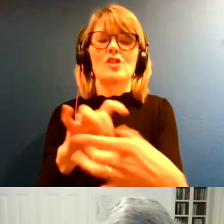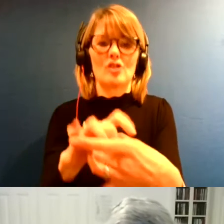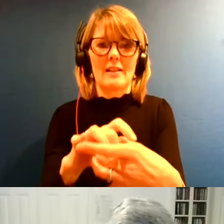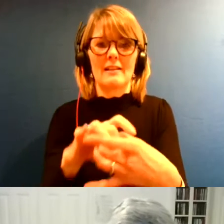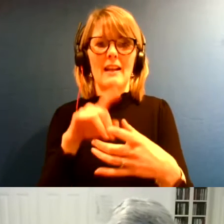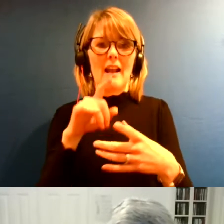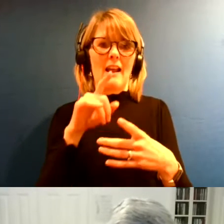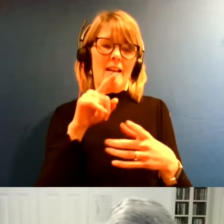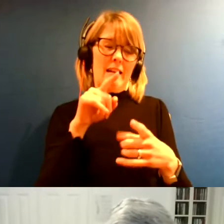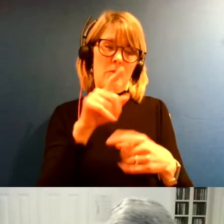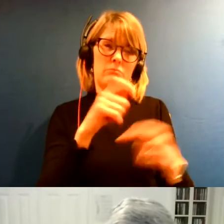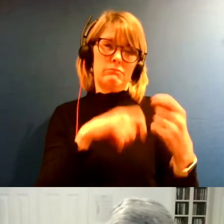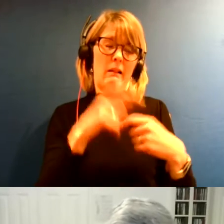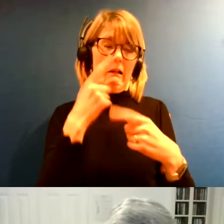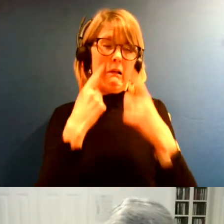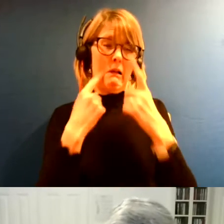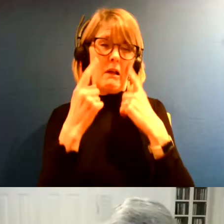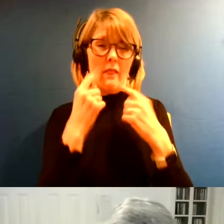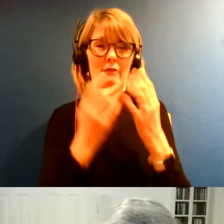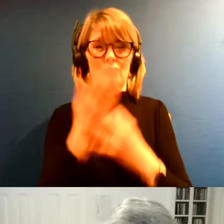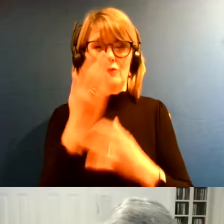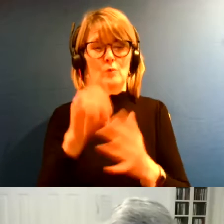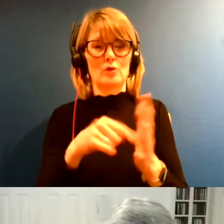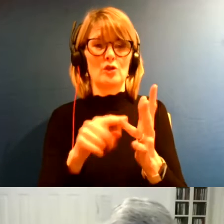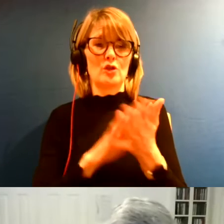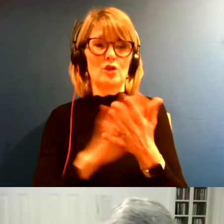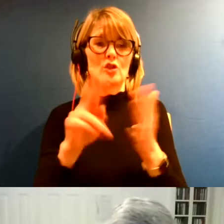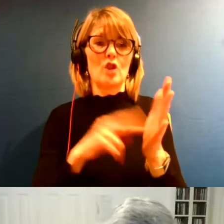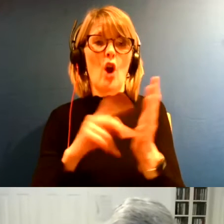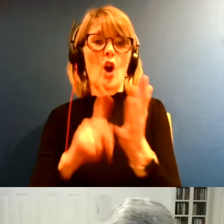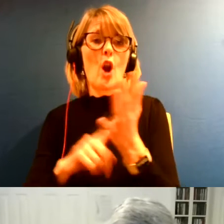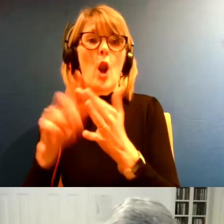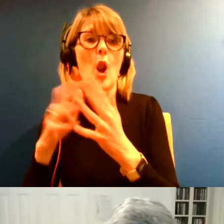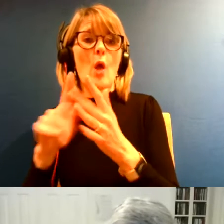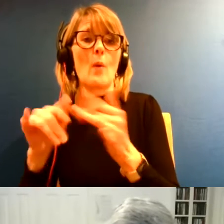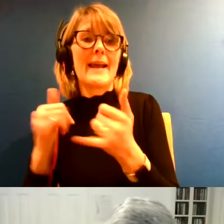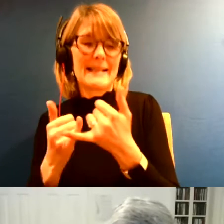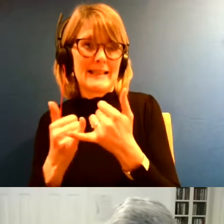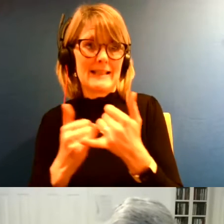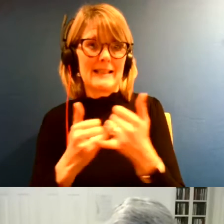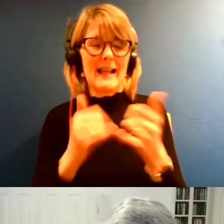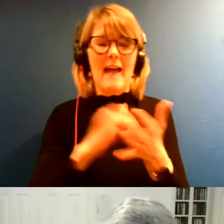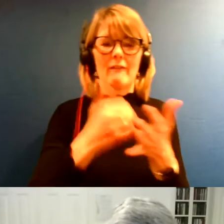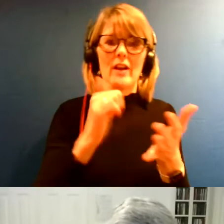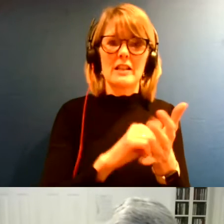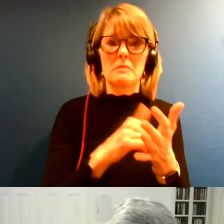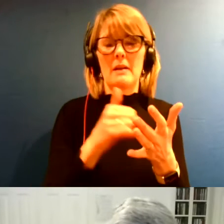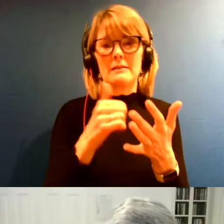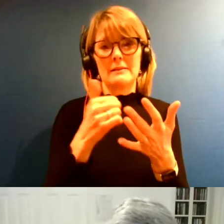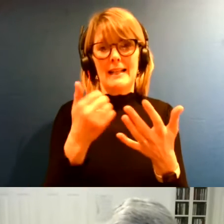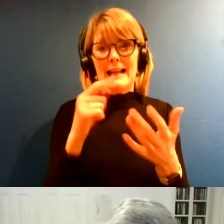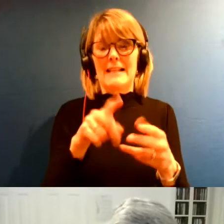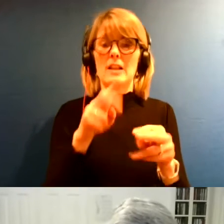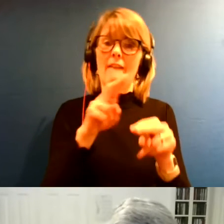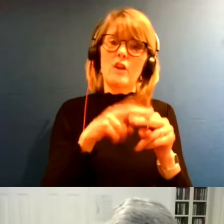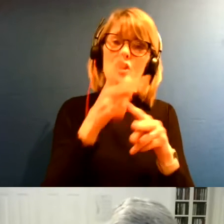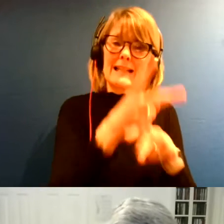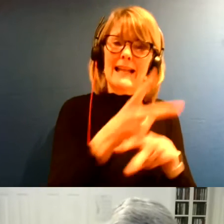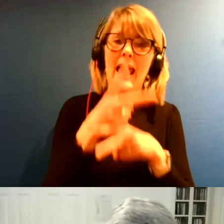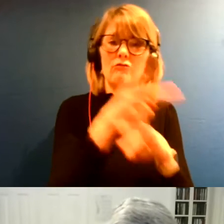ad because he is a foster carer and knows exactly what the skateboard man is going through and what will